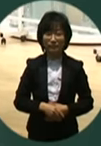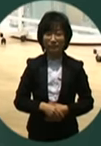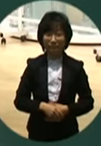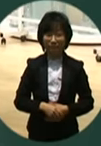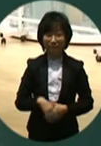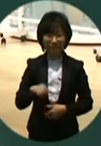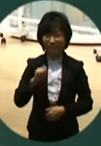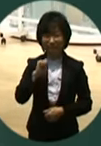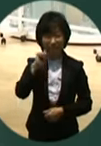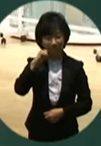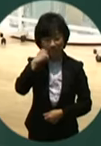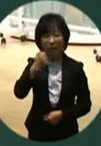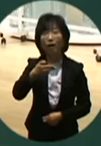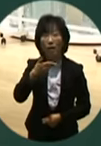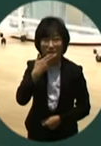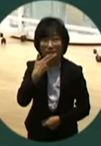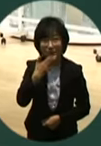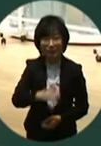difficult.